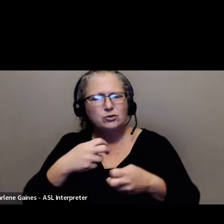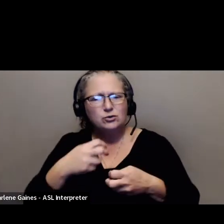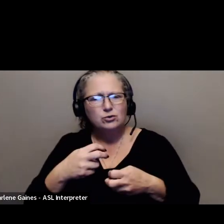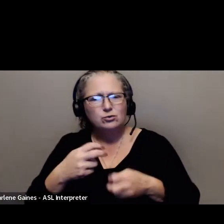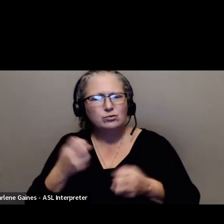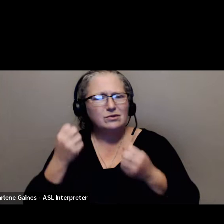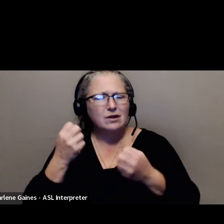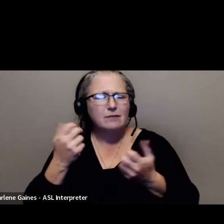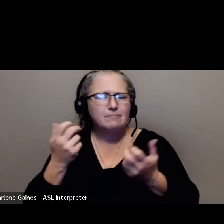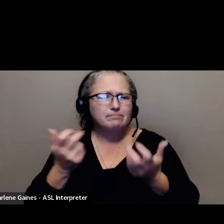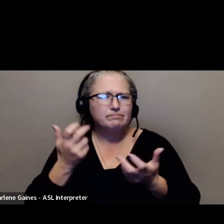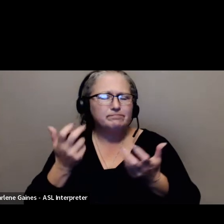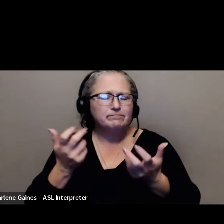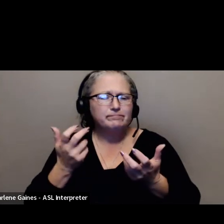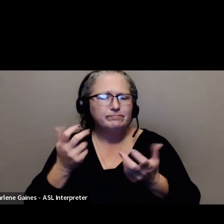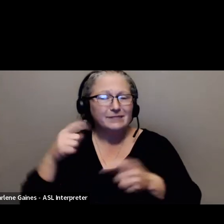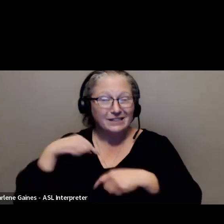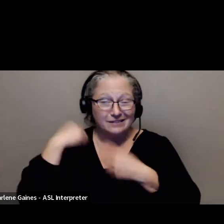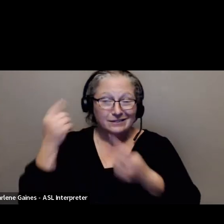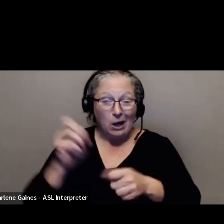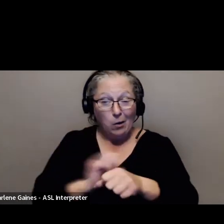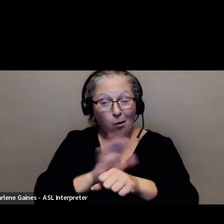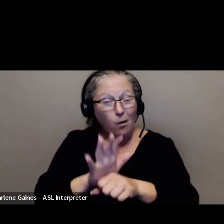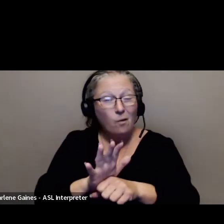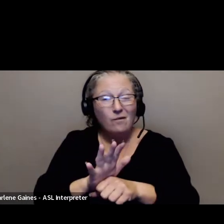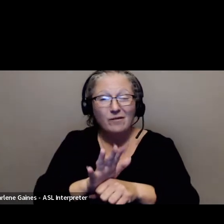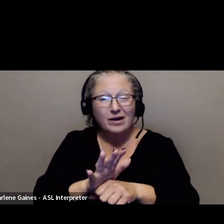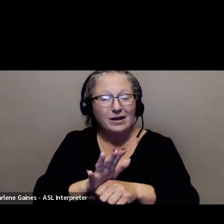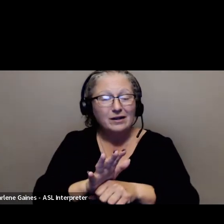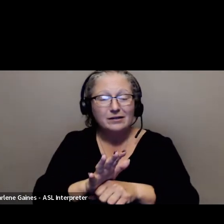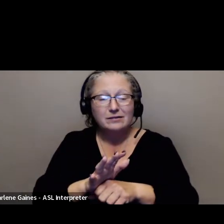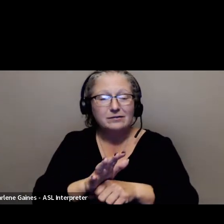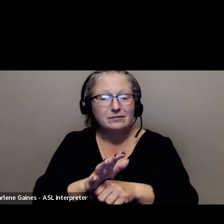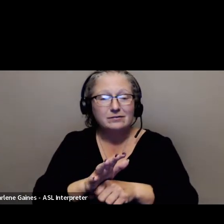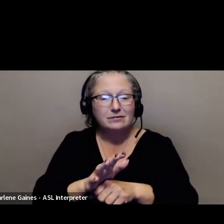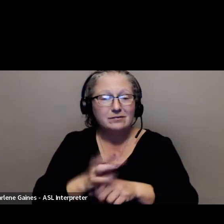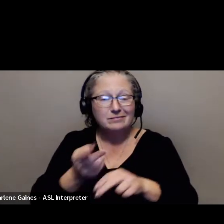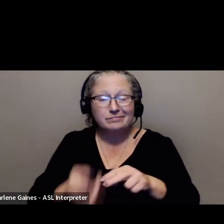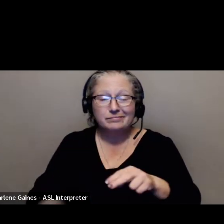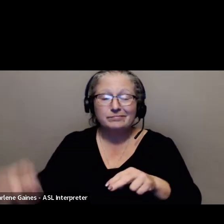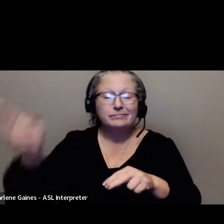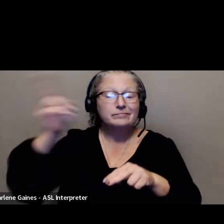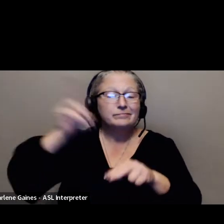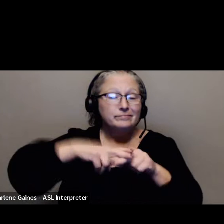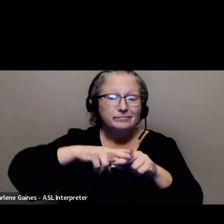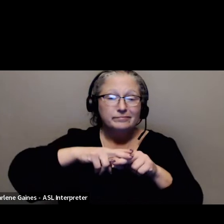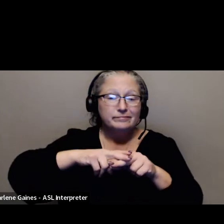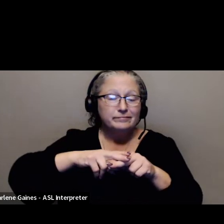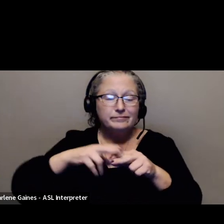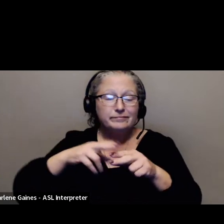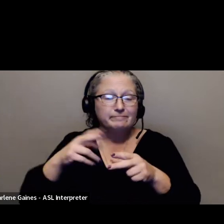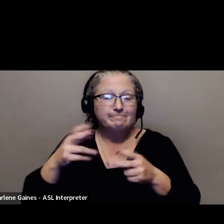a lot of, I mean, since COVID alone, there's been an uprise in